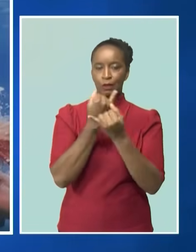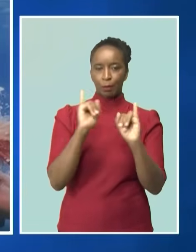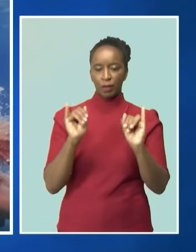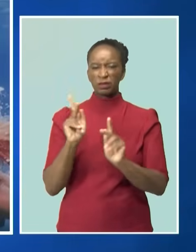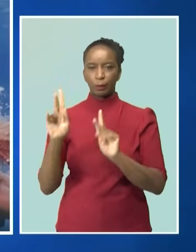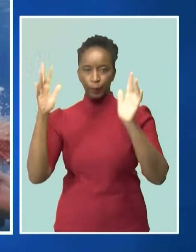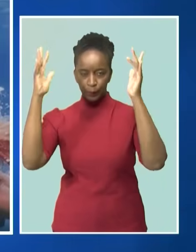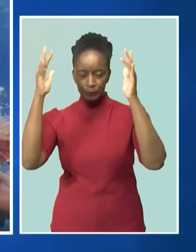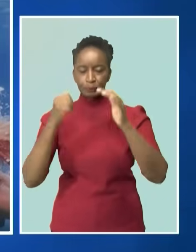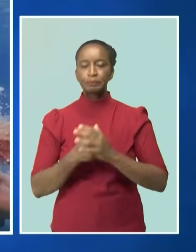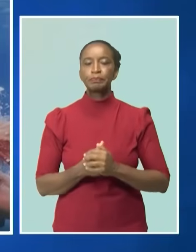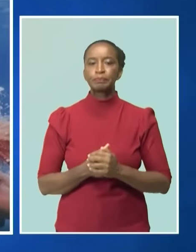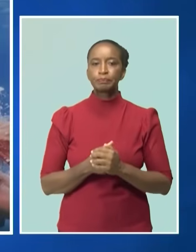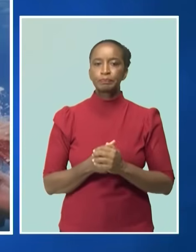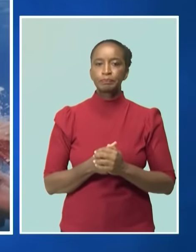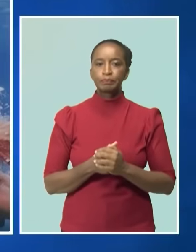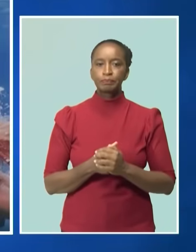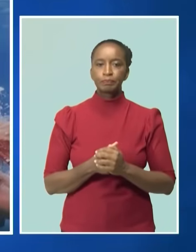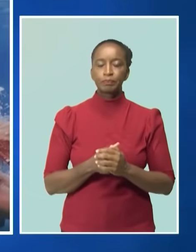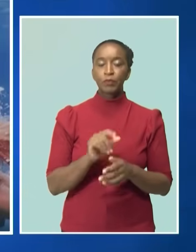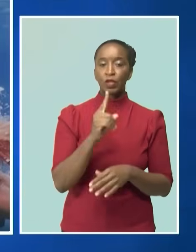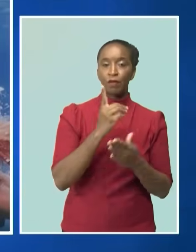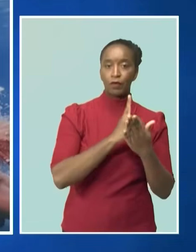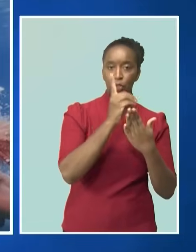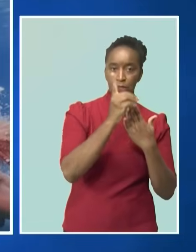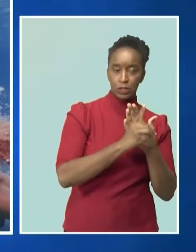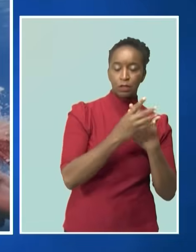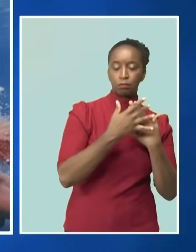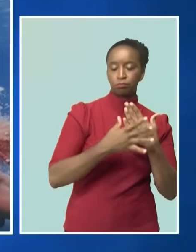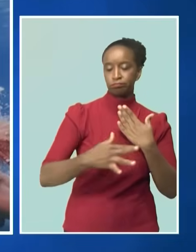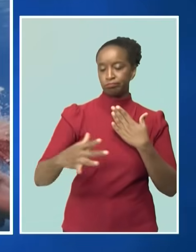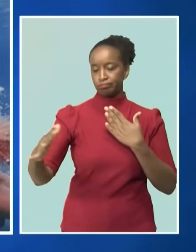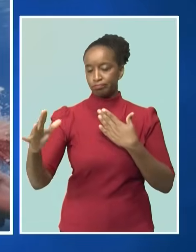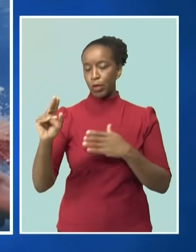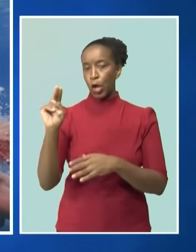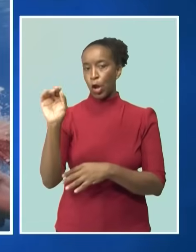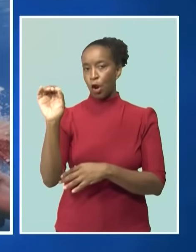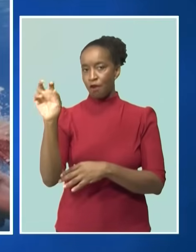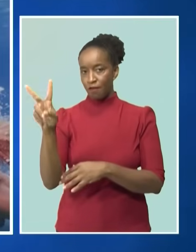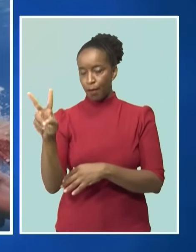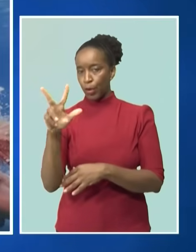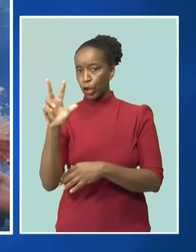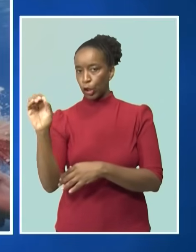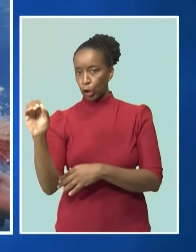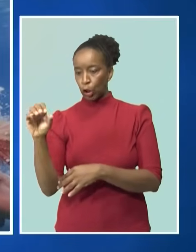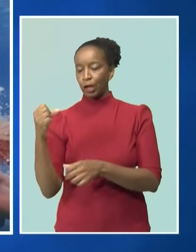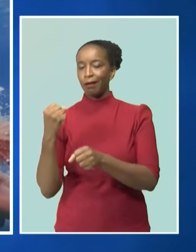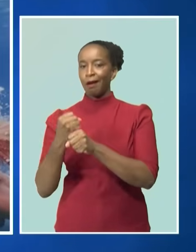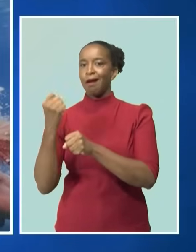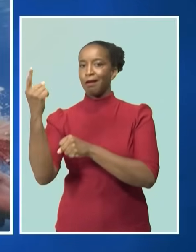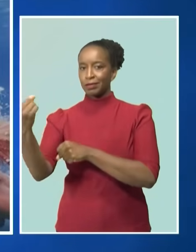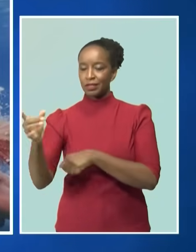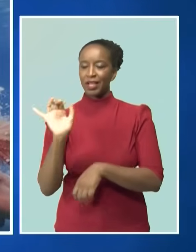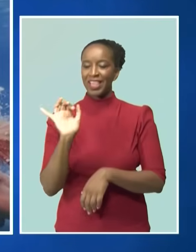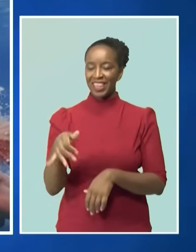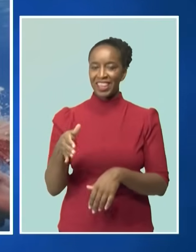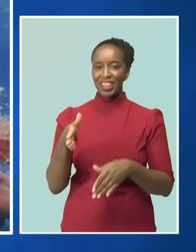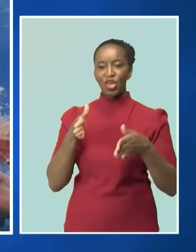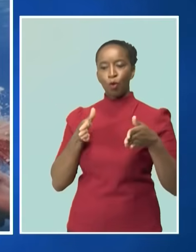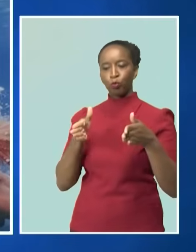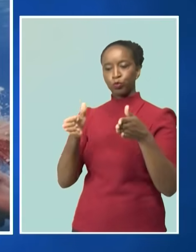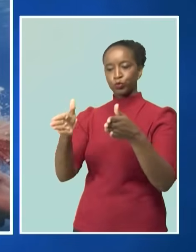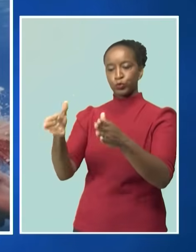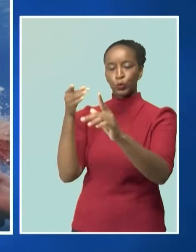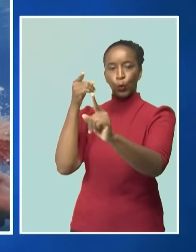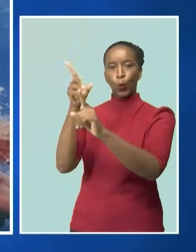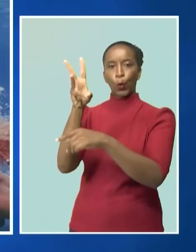And the 1st of December to November 30th is the road to 60. I keep reminding people, you don't count after